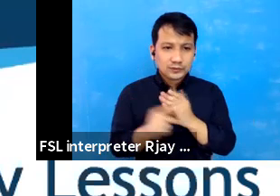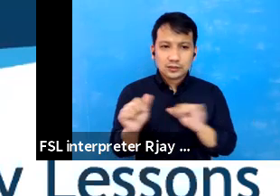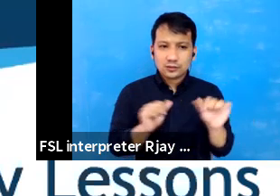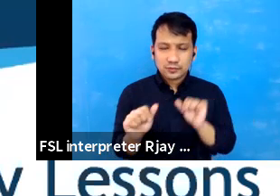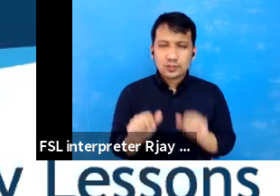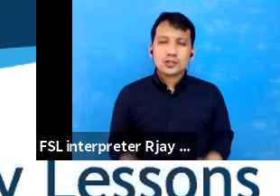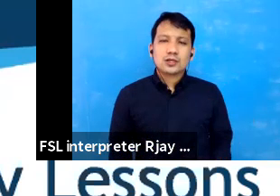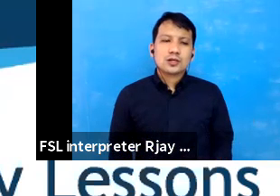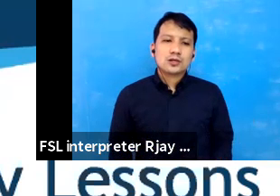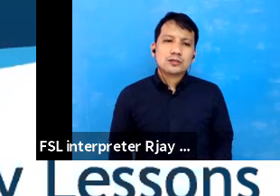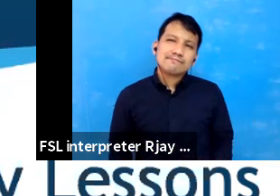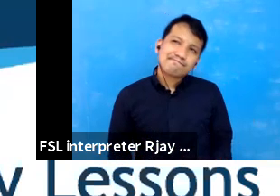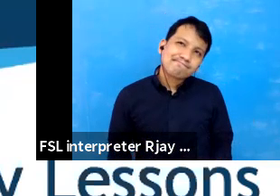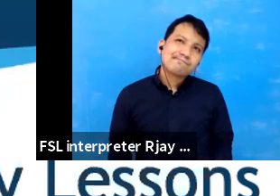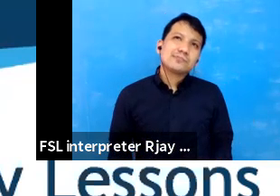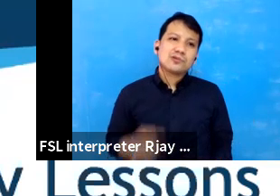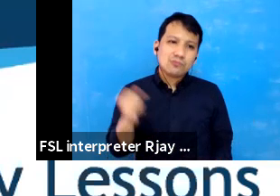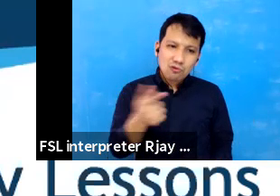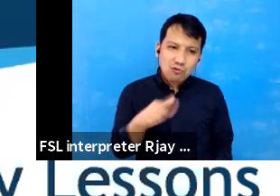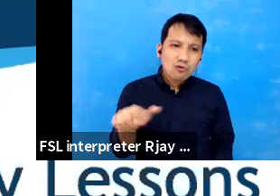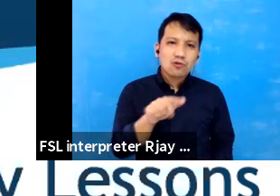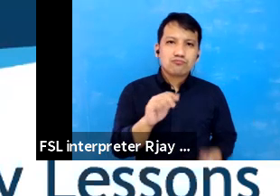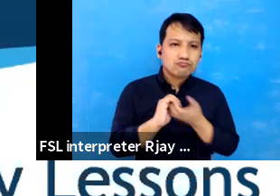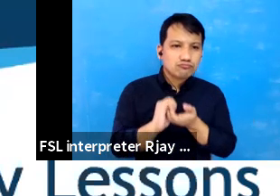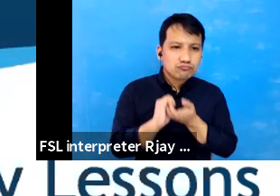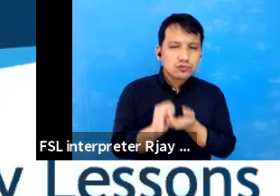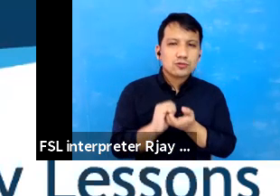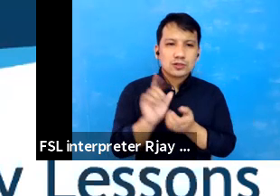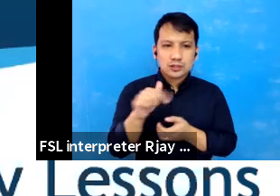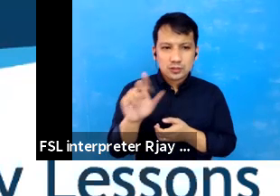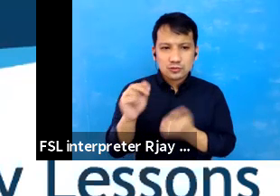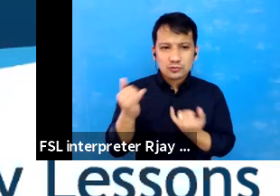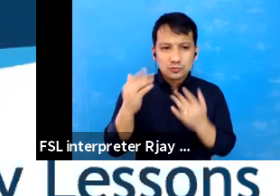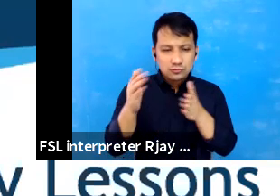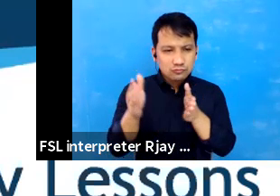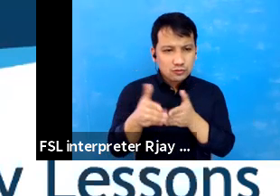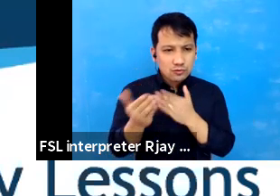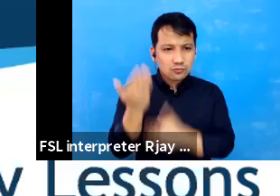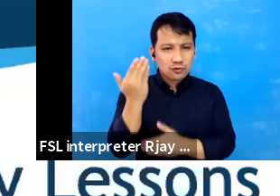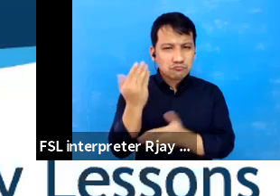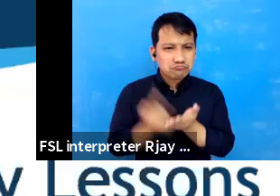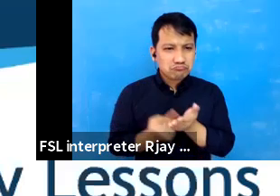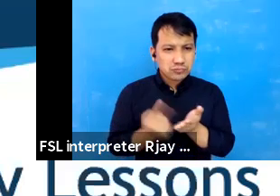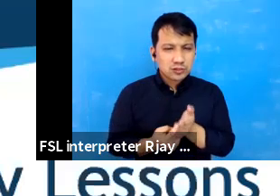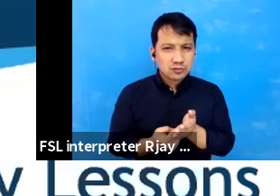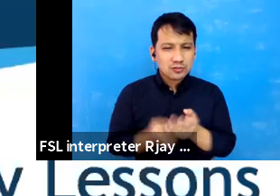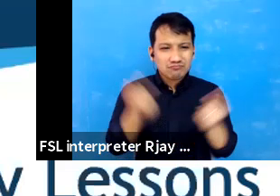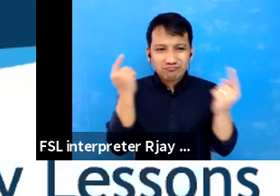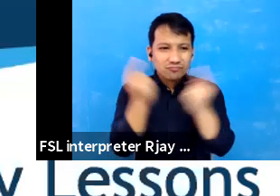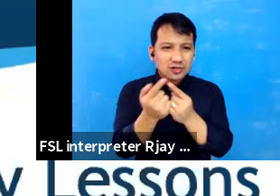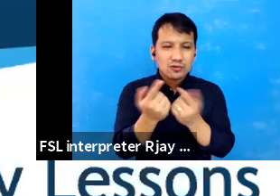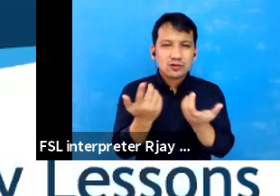activities. All of our partner LGUs here this morning talk about a target,